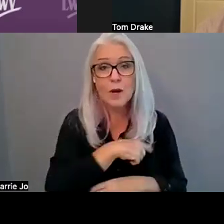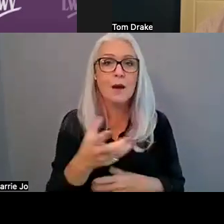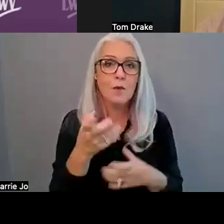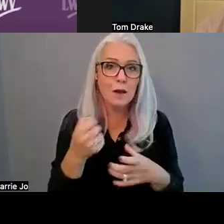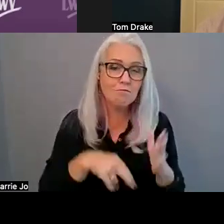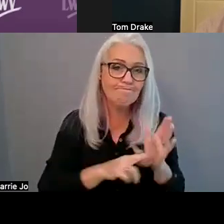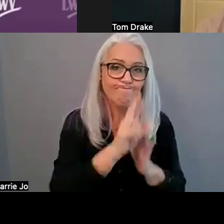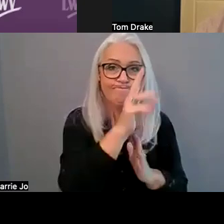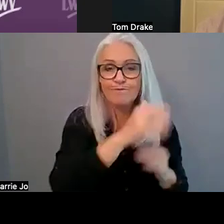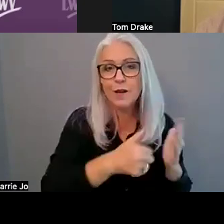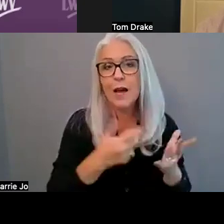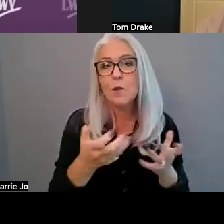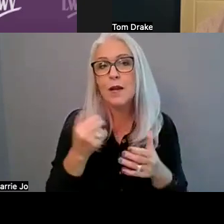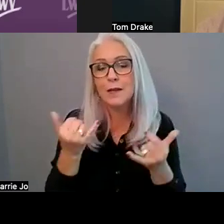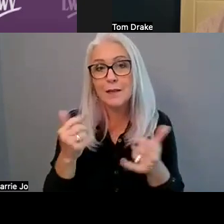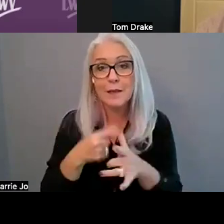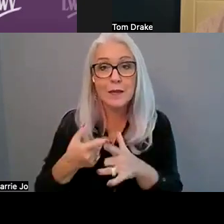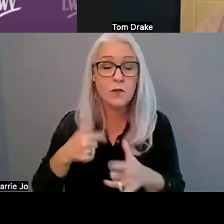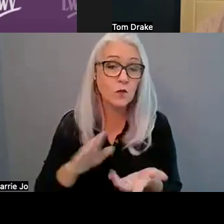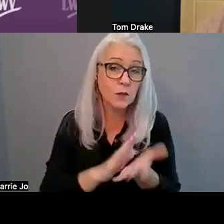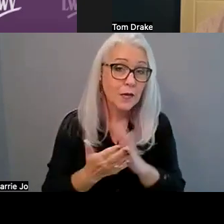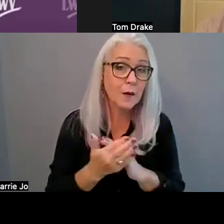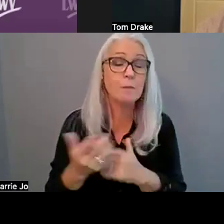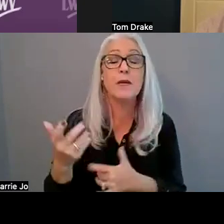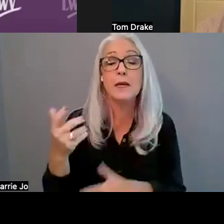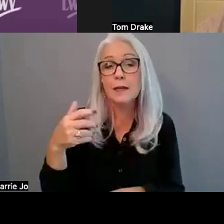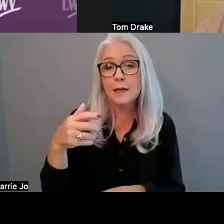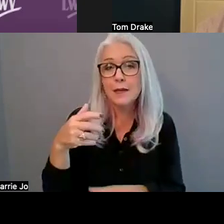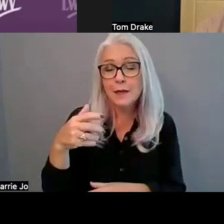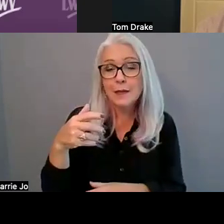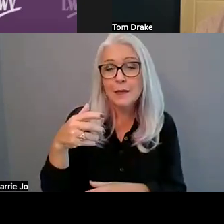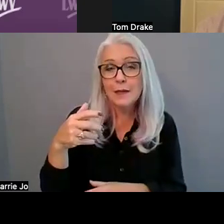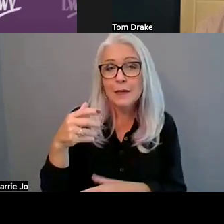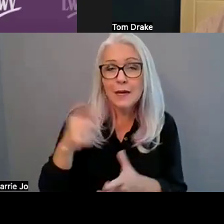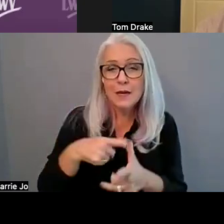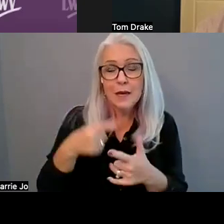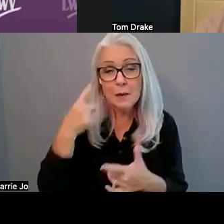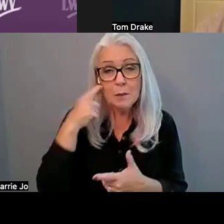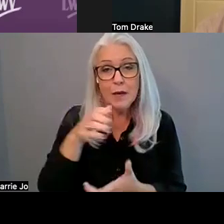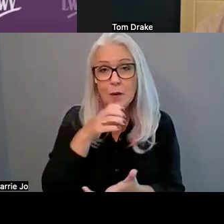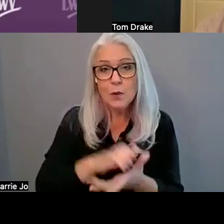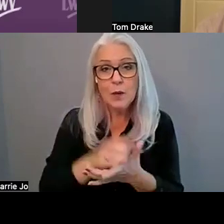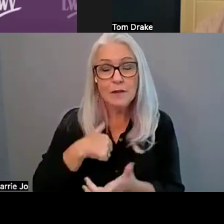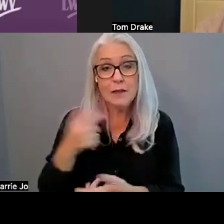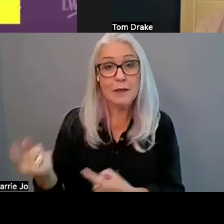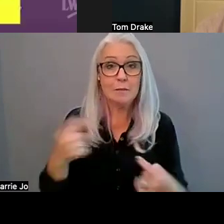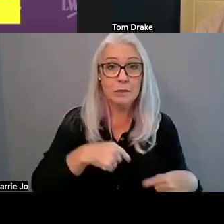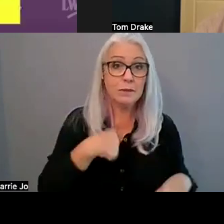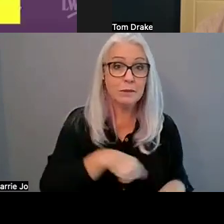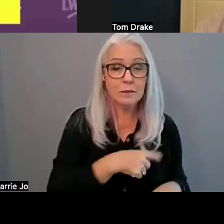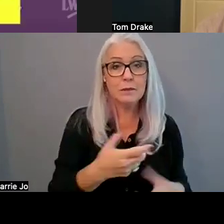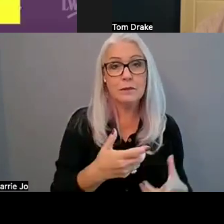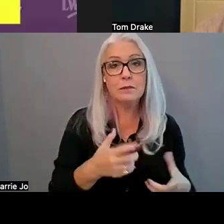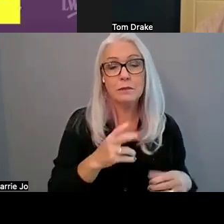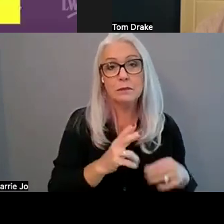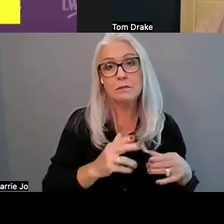build communities led my wife Margie and me to Hastings, a welcoming place with beauty and brains that felt like home immediately, and we've spent